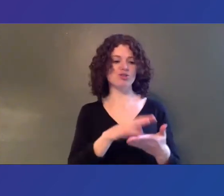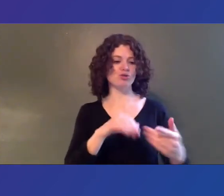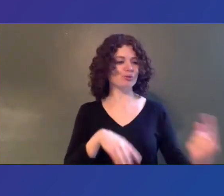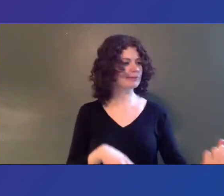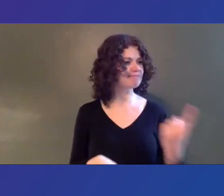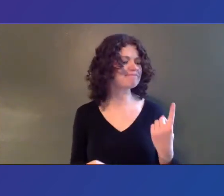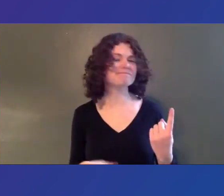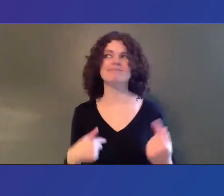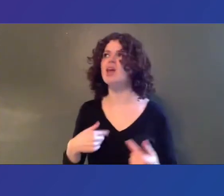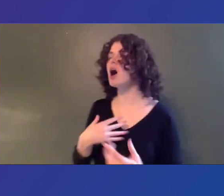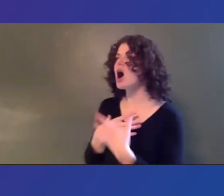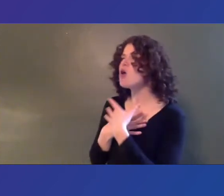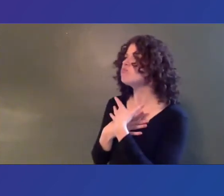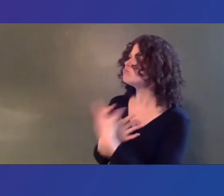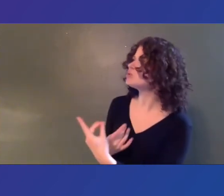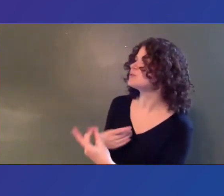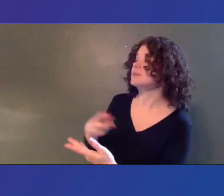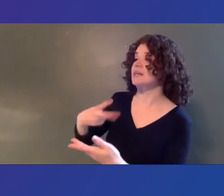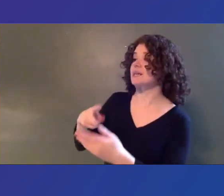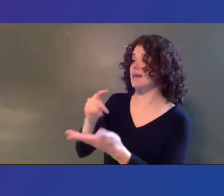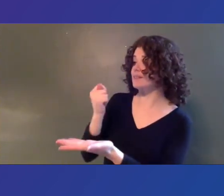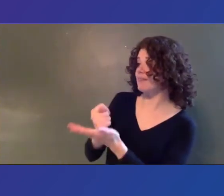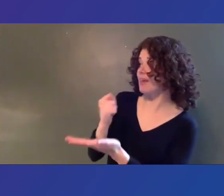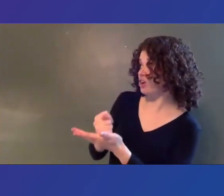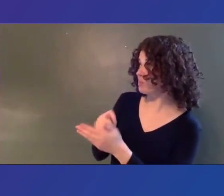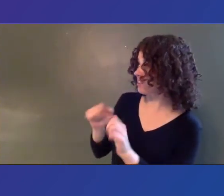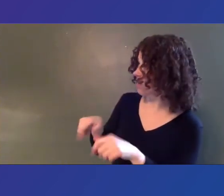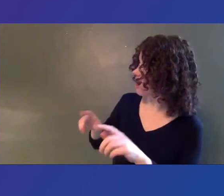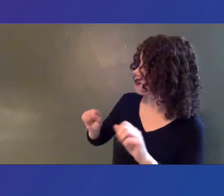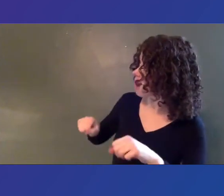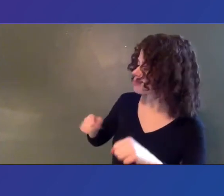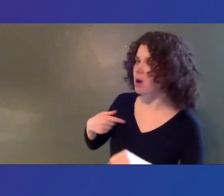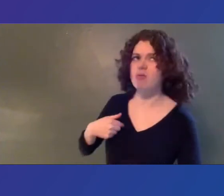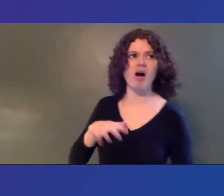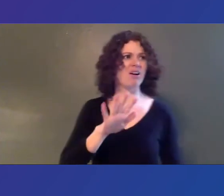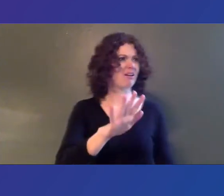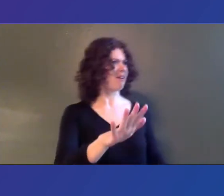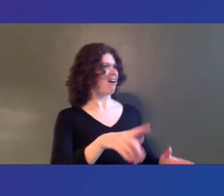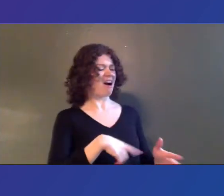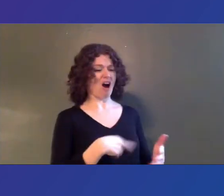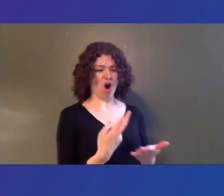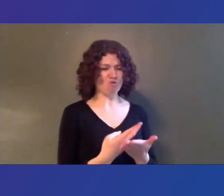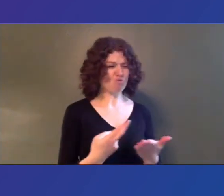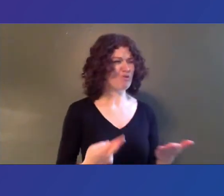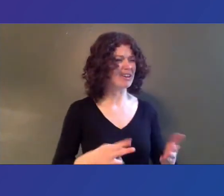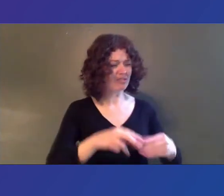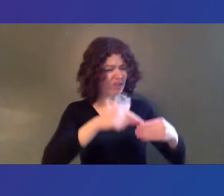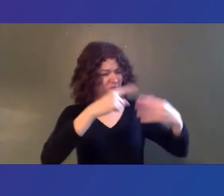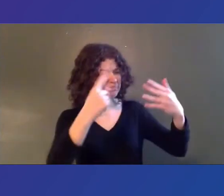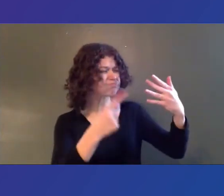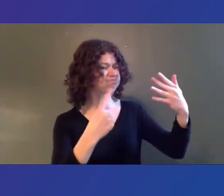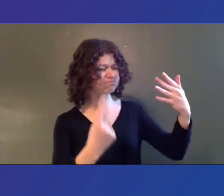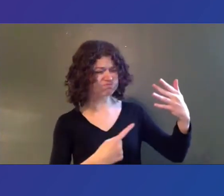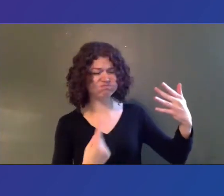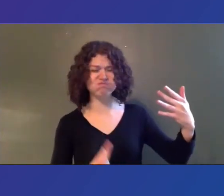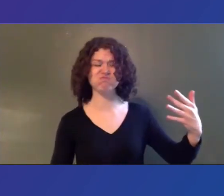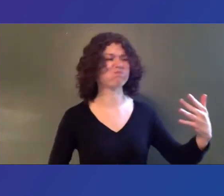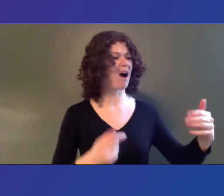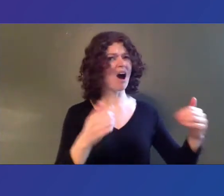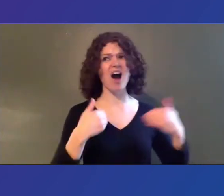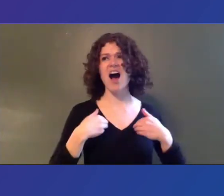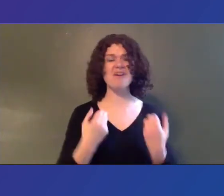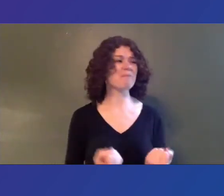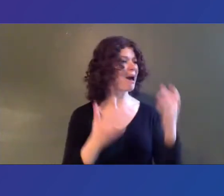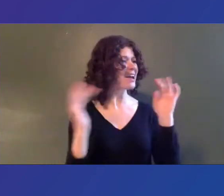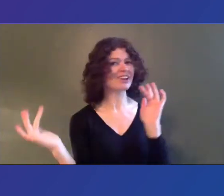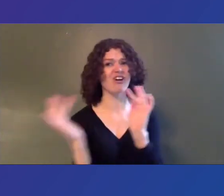but was still questioning whether or not it was an avenue. And I said, oh girl, and I started listing resources for her and was like, I can put you in touch with like